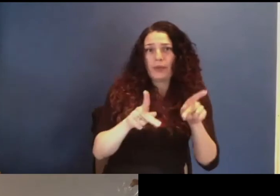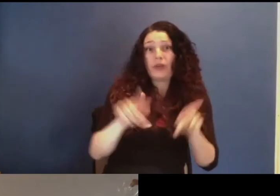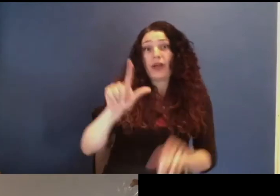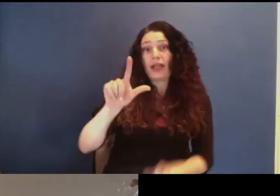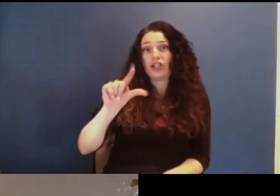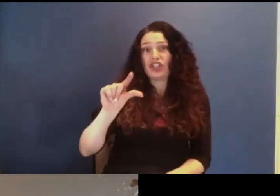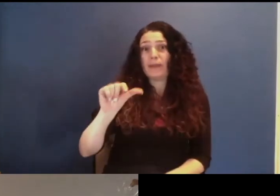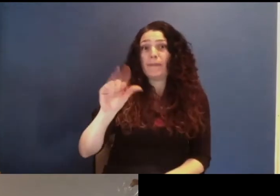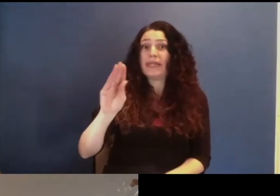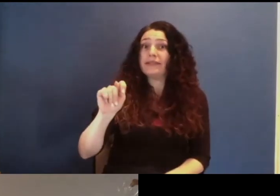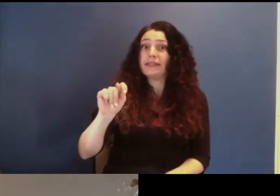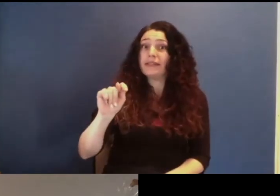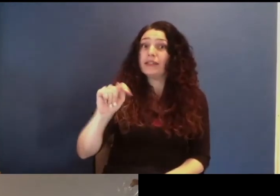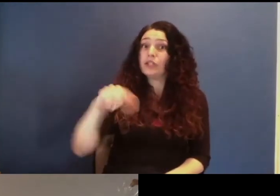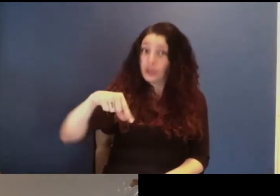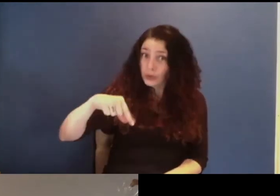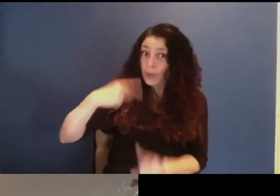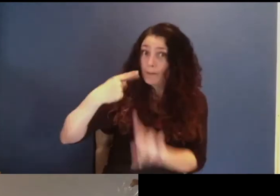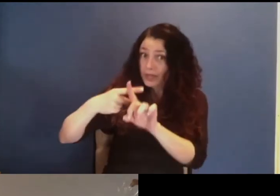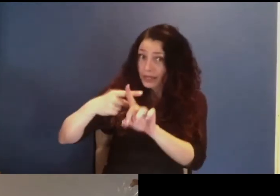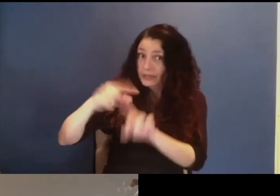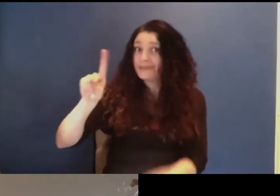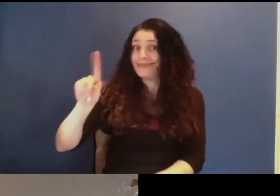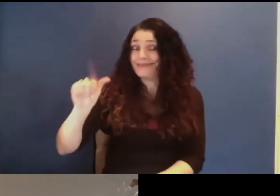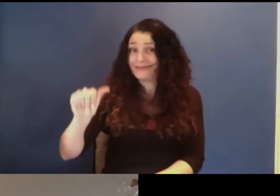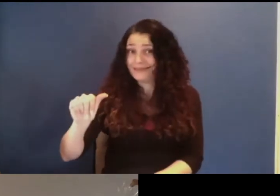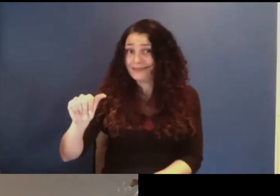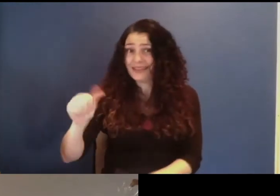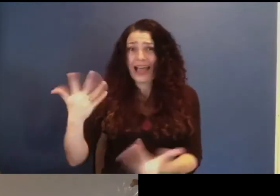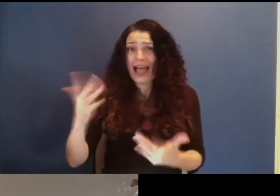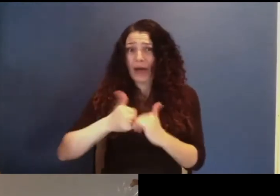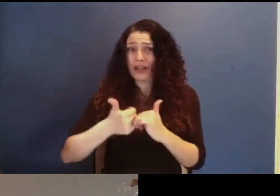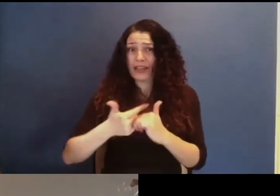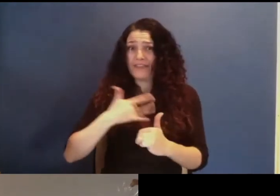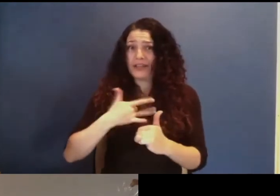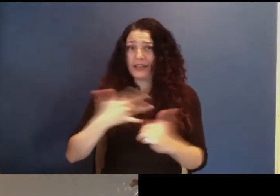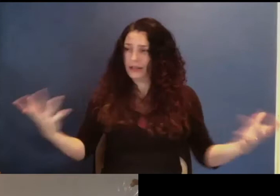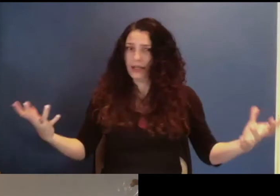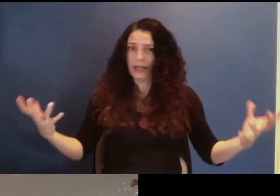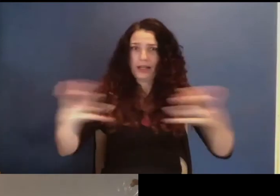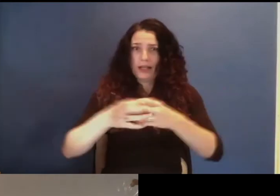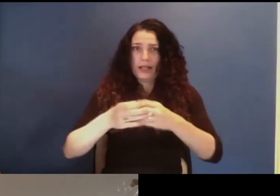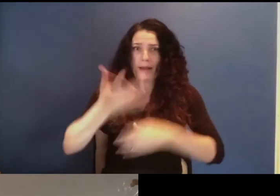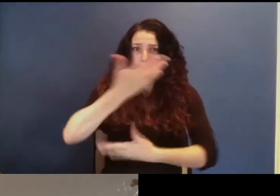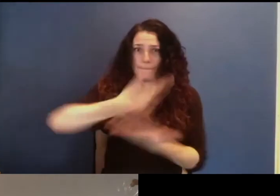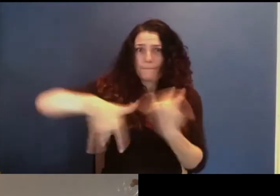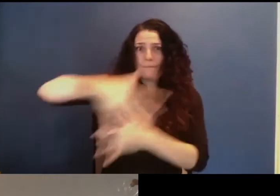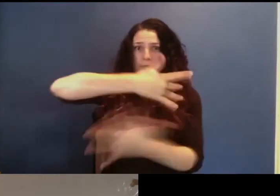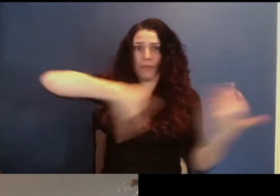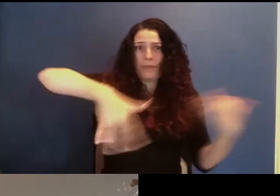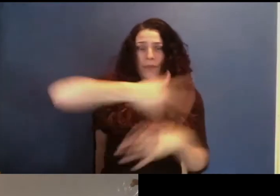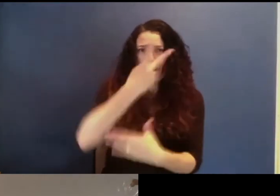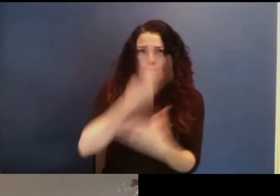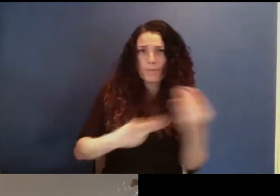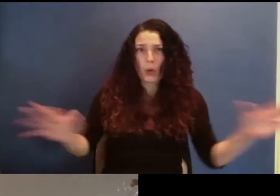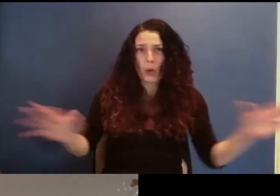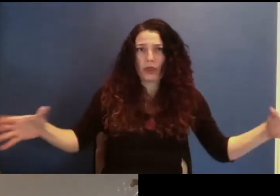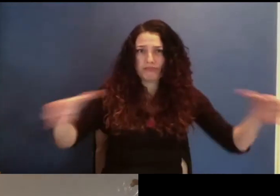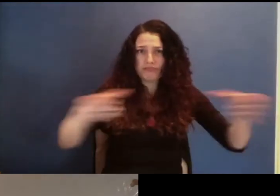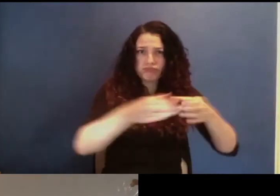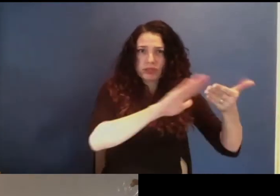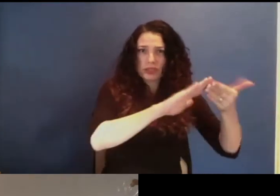communities? Of the LGBT community and the gay community? And disability. What do you think needs to be done